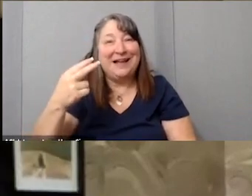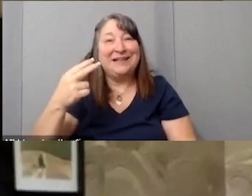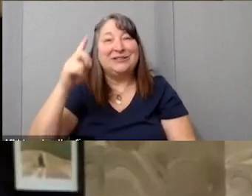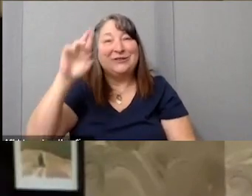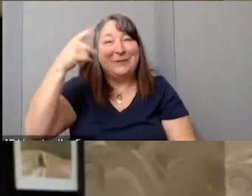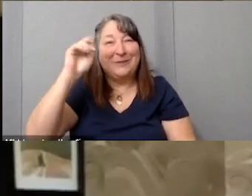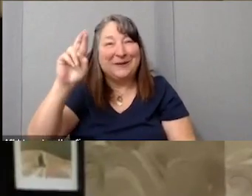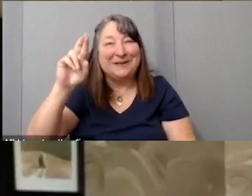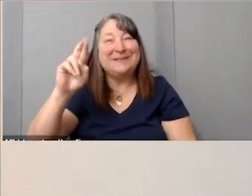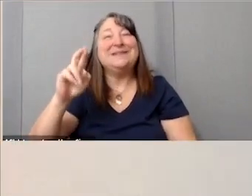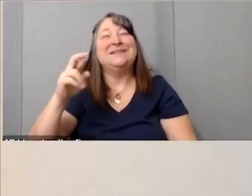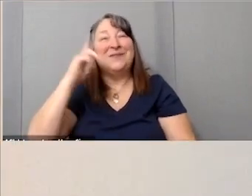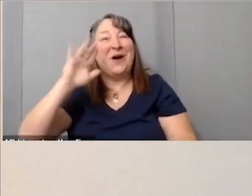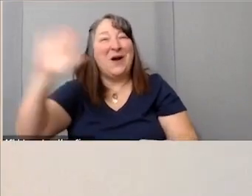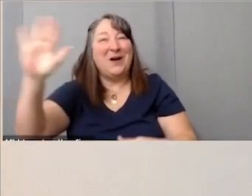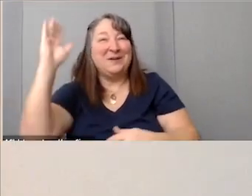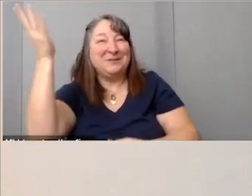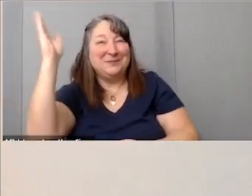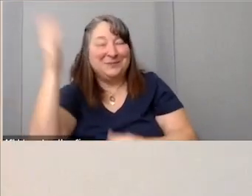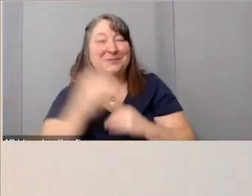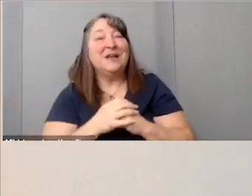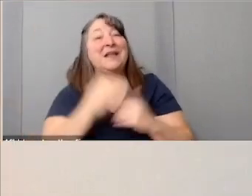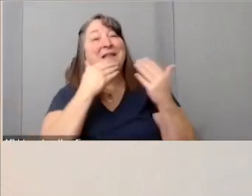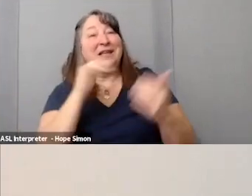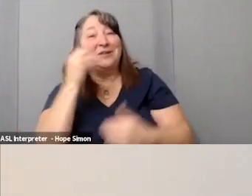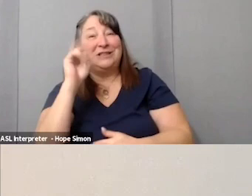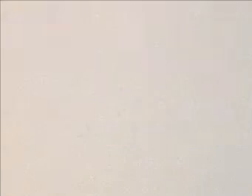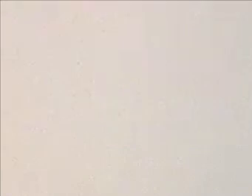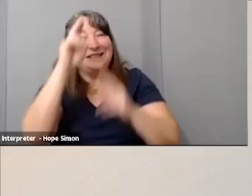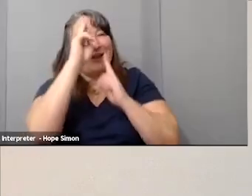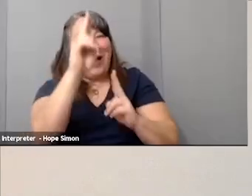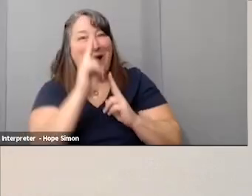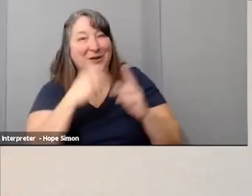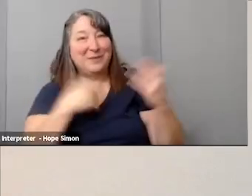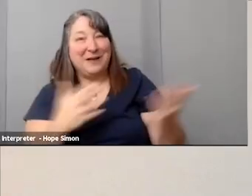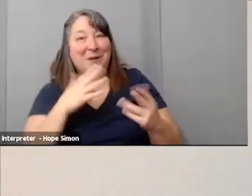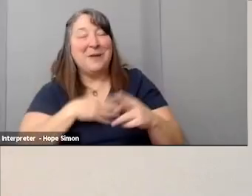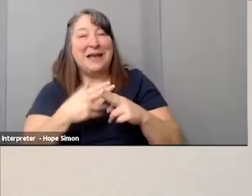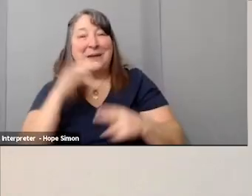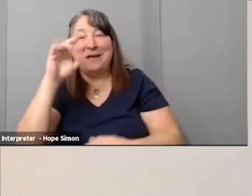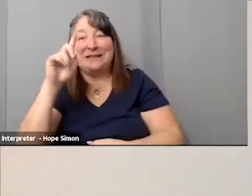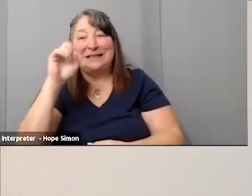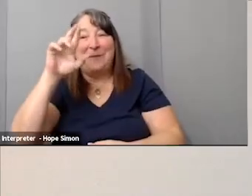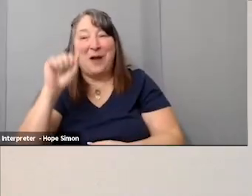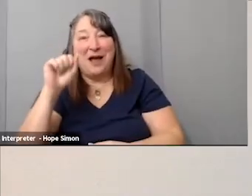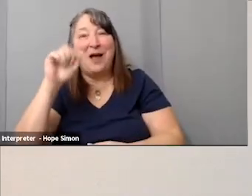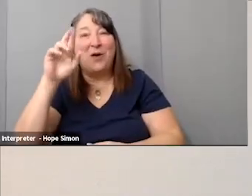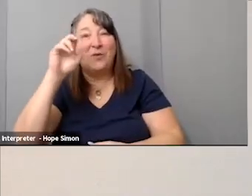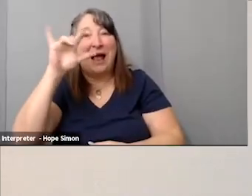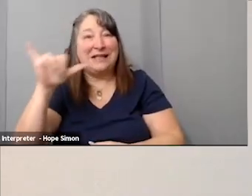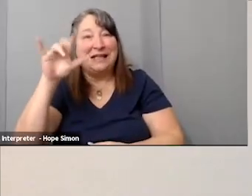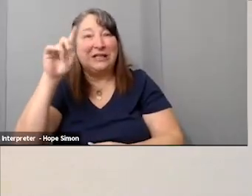Deborah. Thank you so much, Jen. It's an honor to be here. My name's Deborah Riley Draper, and I'm a writer and director